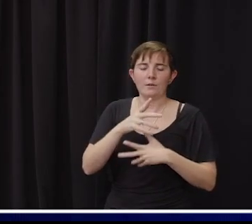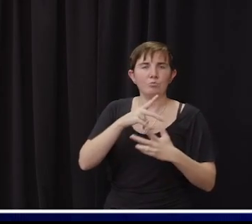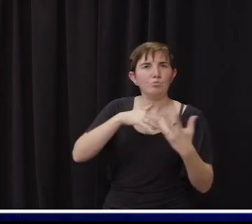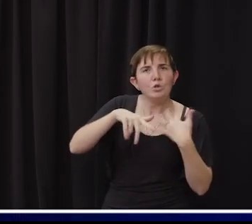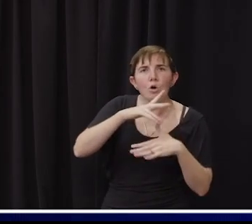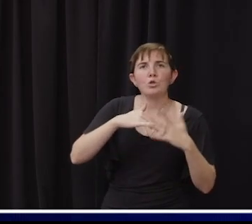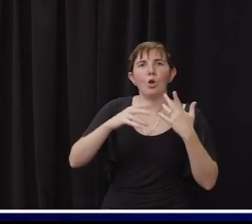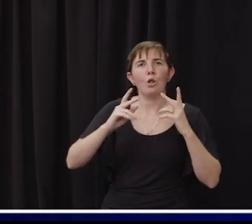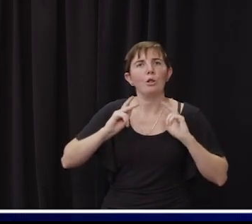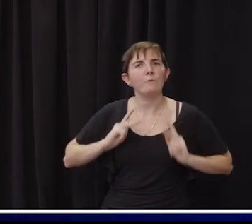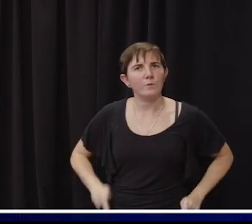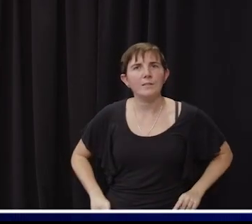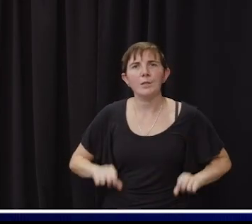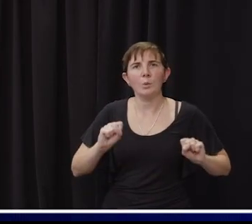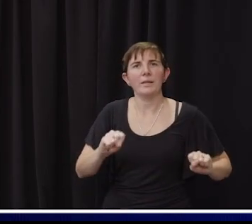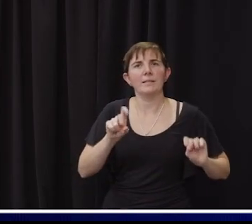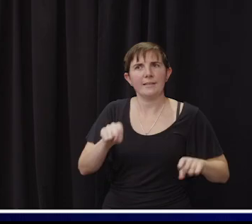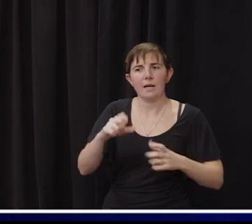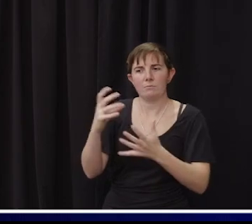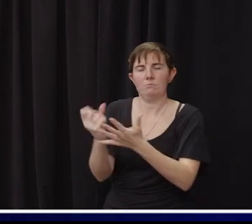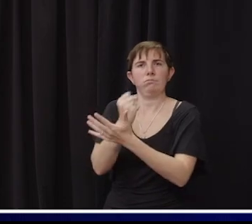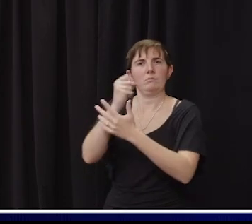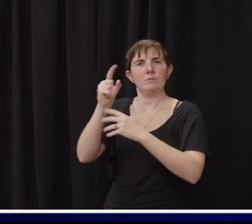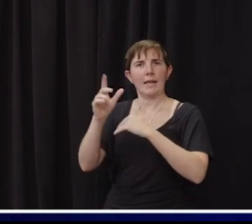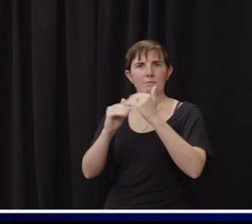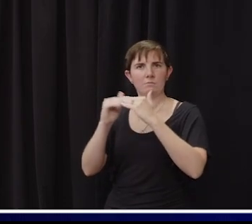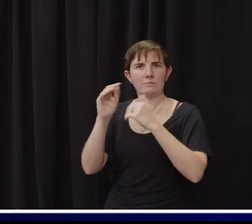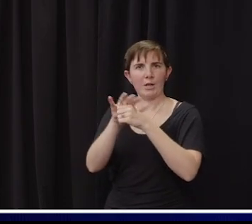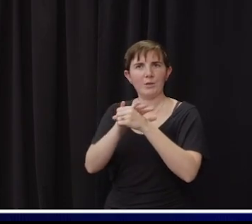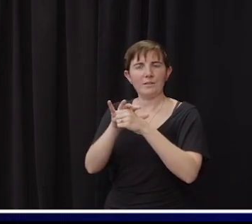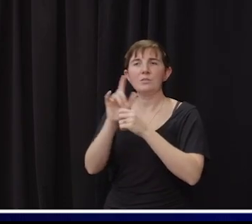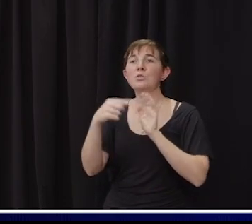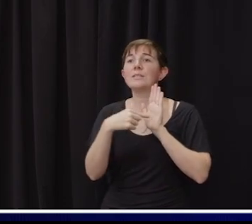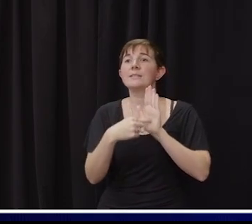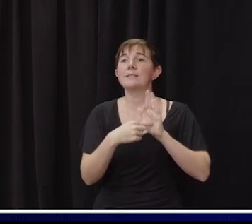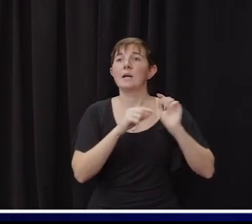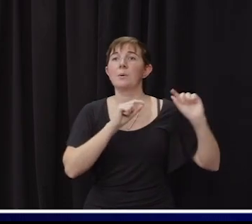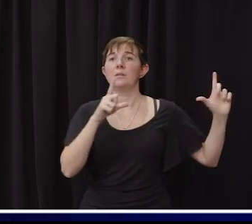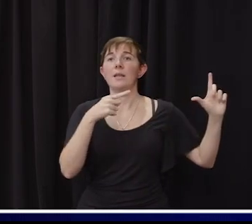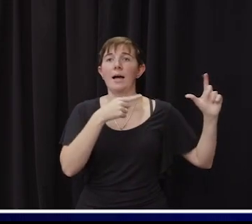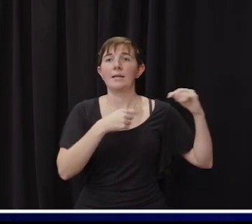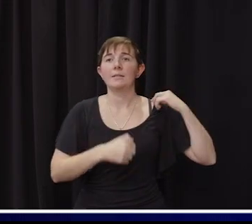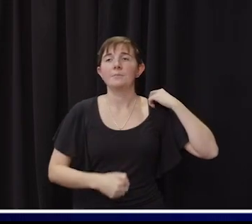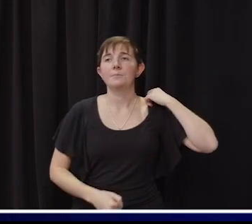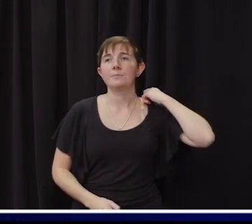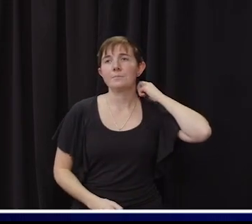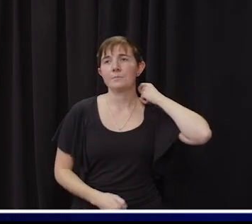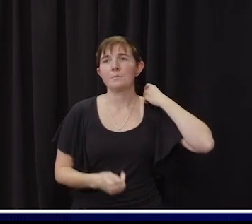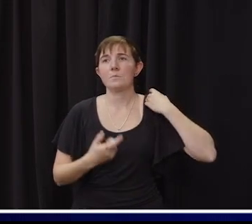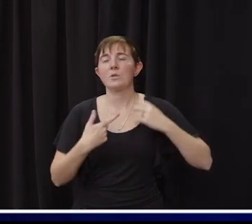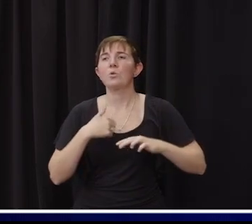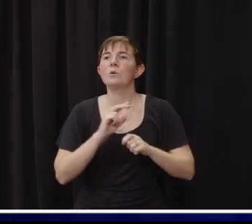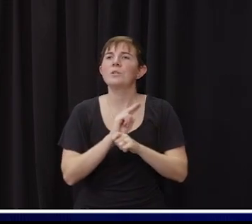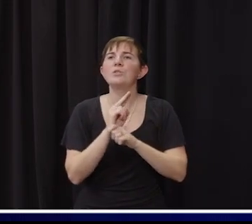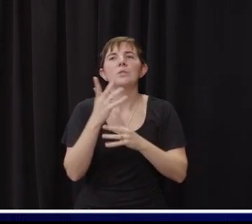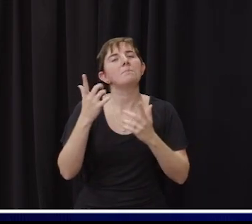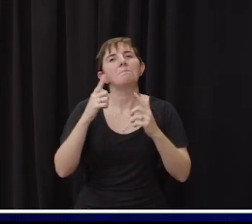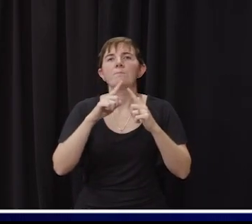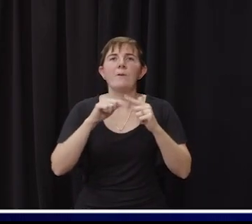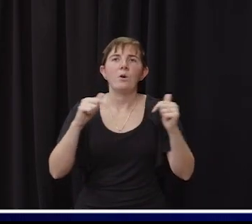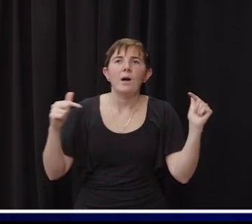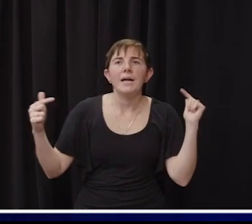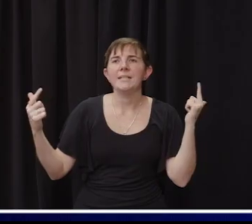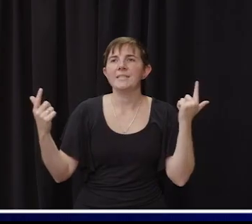physical abilities. So this is kind of an example of where we'd be using maybe a variety